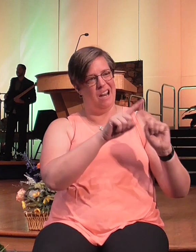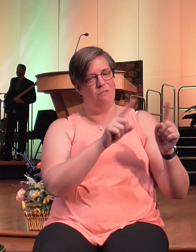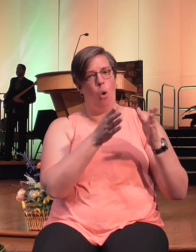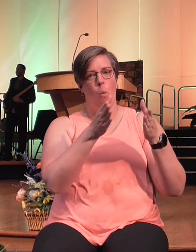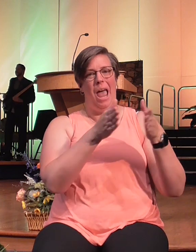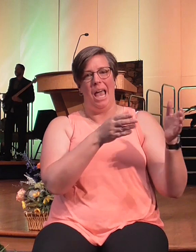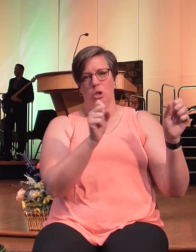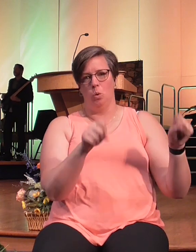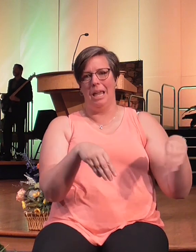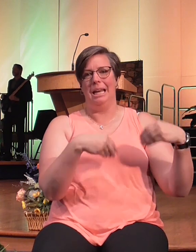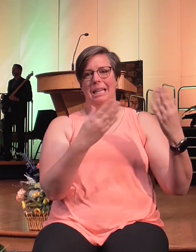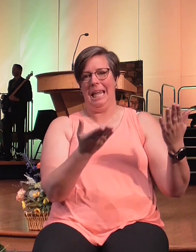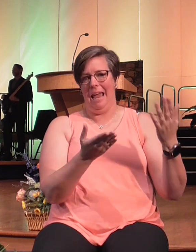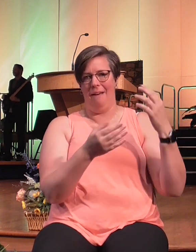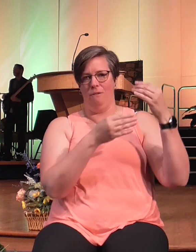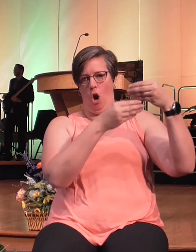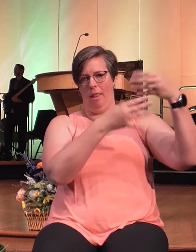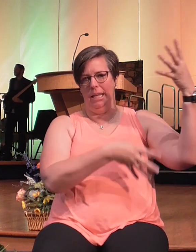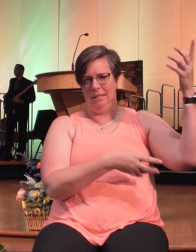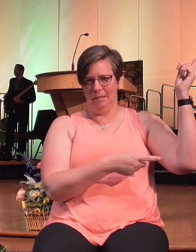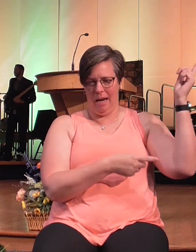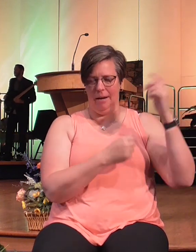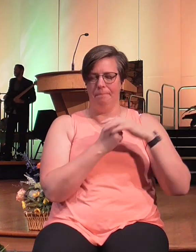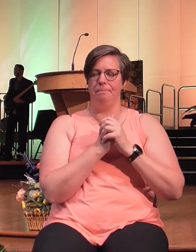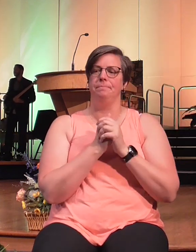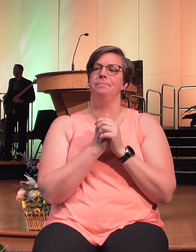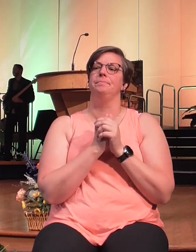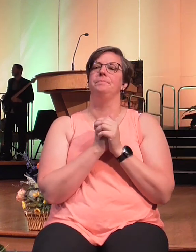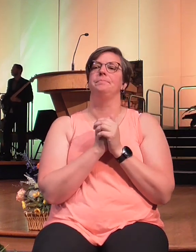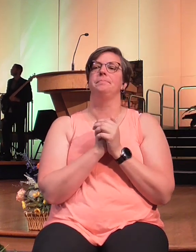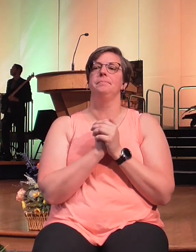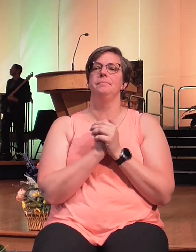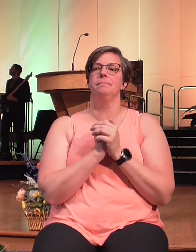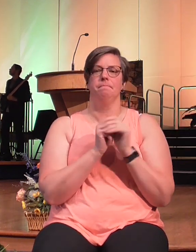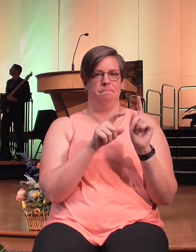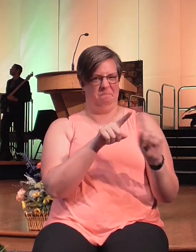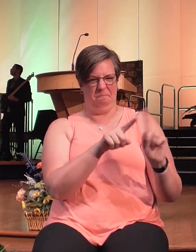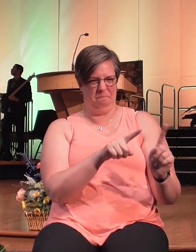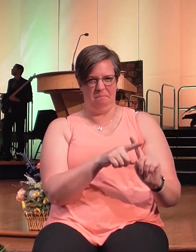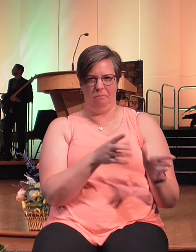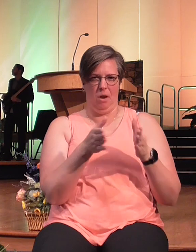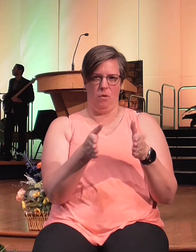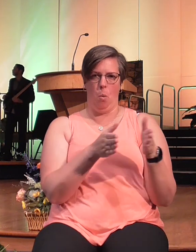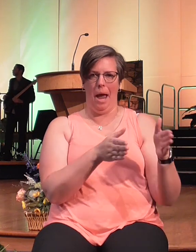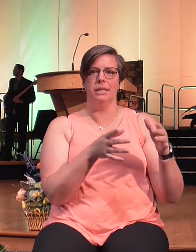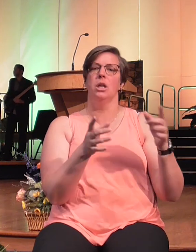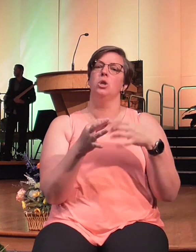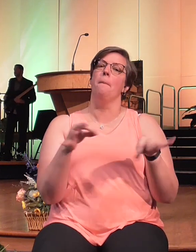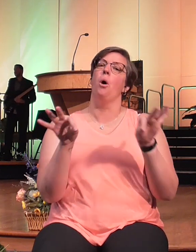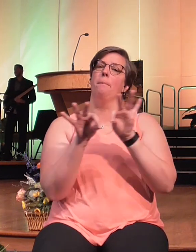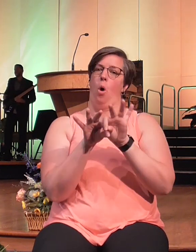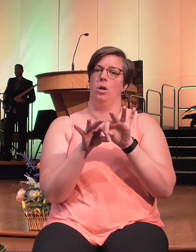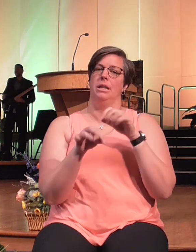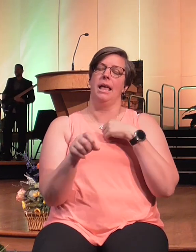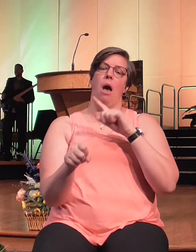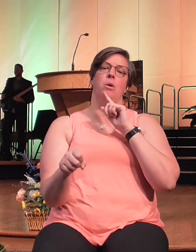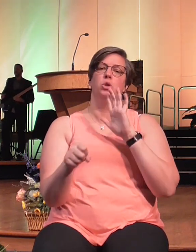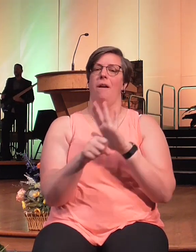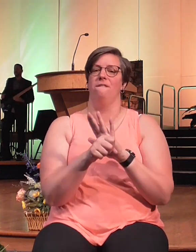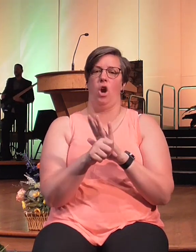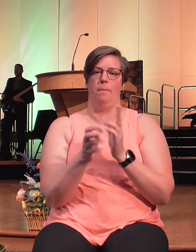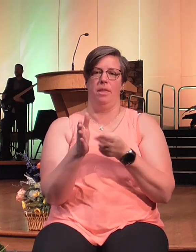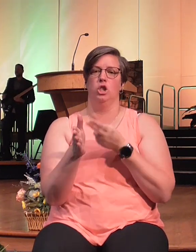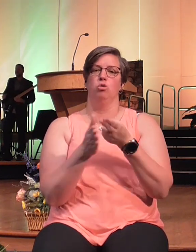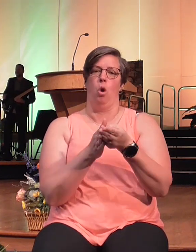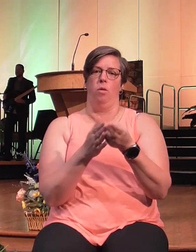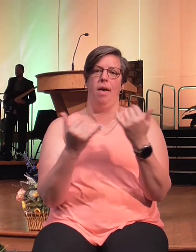the baskets that we'll pass to texting to give and all sorts of ways. But more importantly, I invite us all just to affirm the truth about our